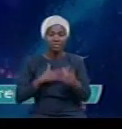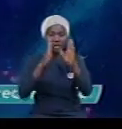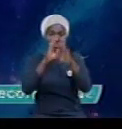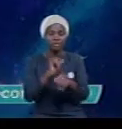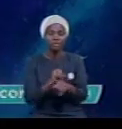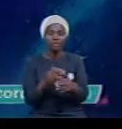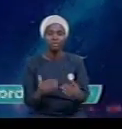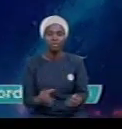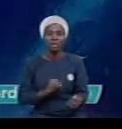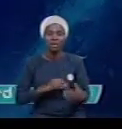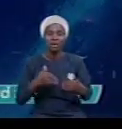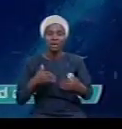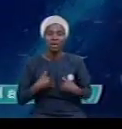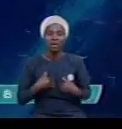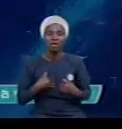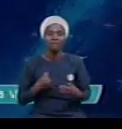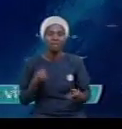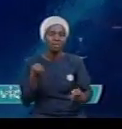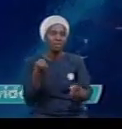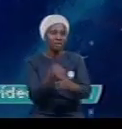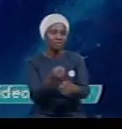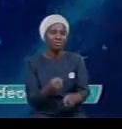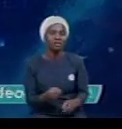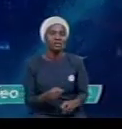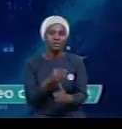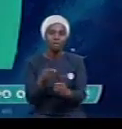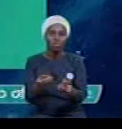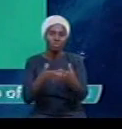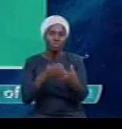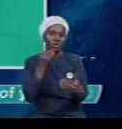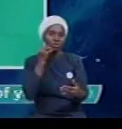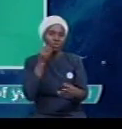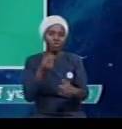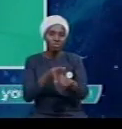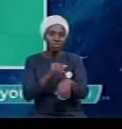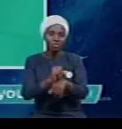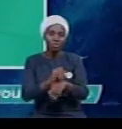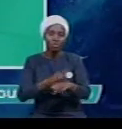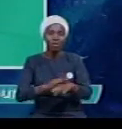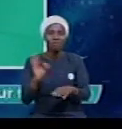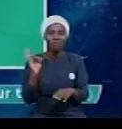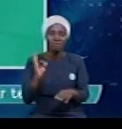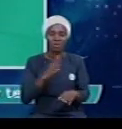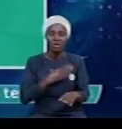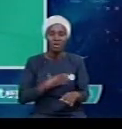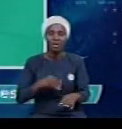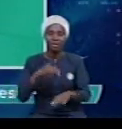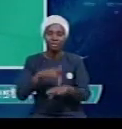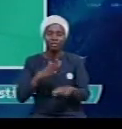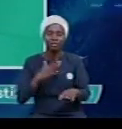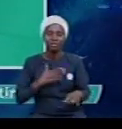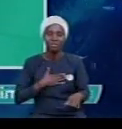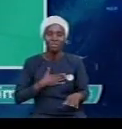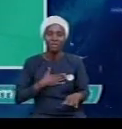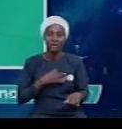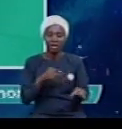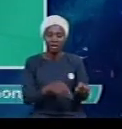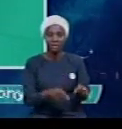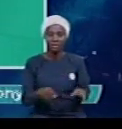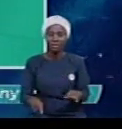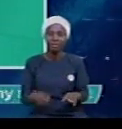an accident when coming back from work on Friday, and it affected my left arm and elbow, and the pain has been